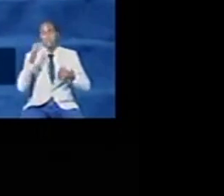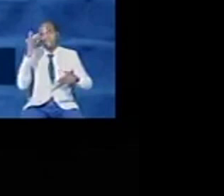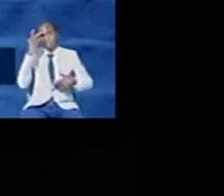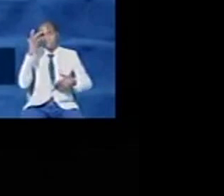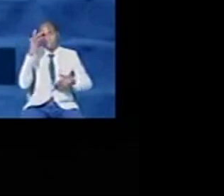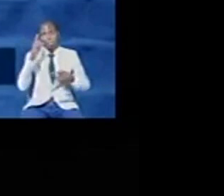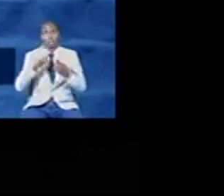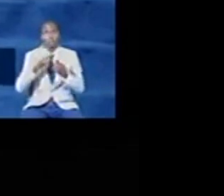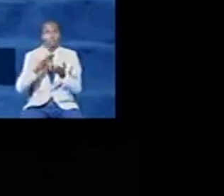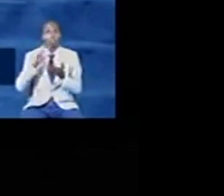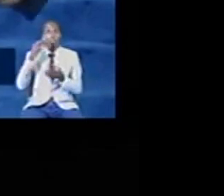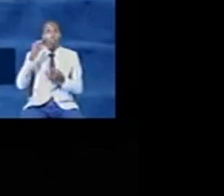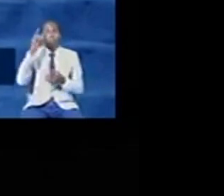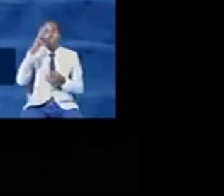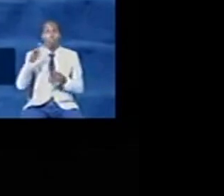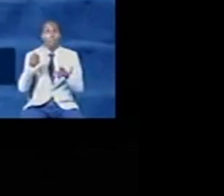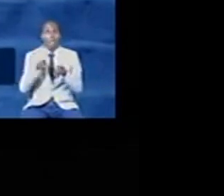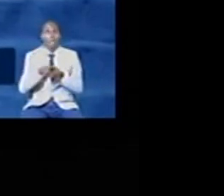just prayed,